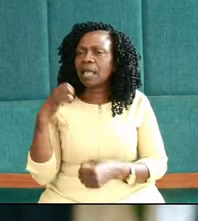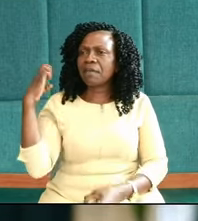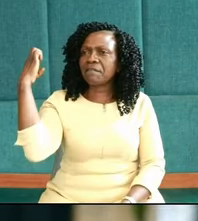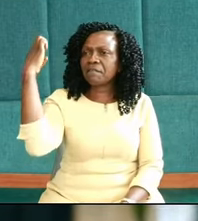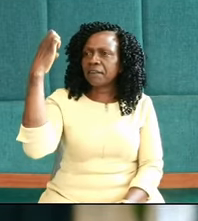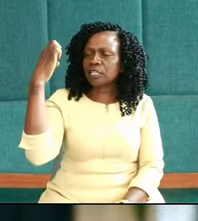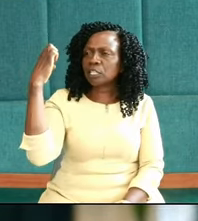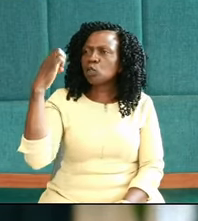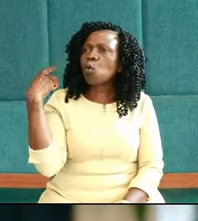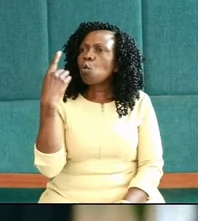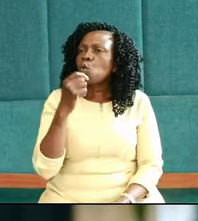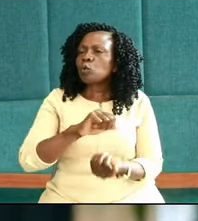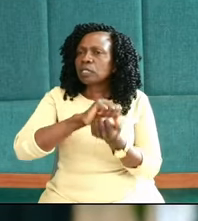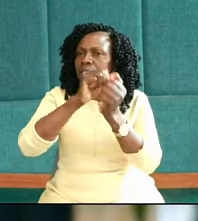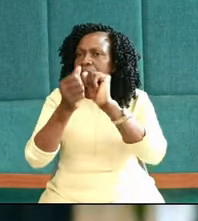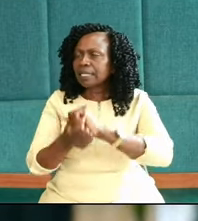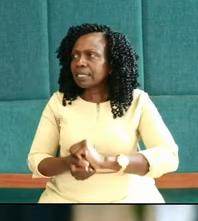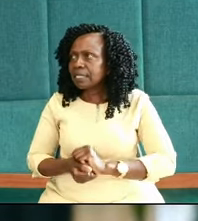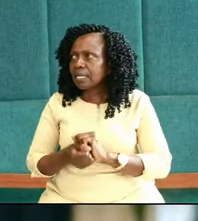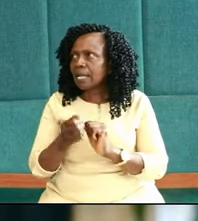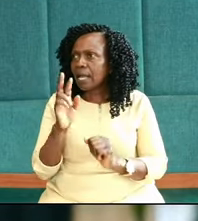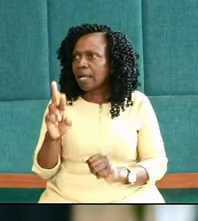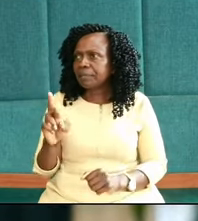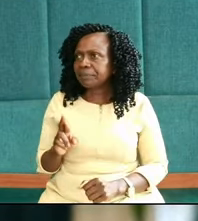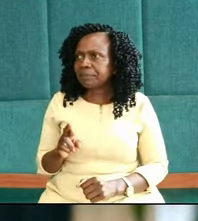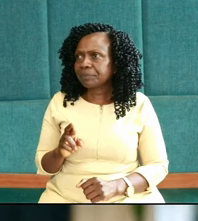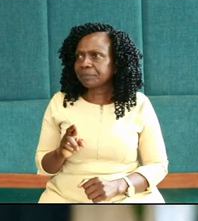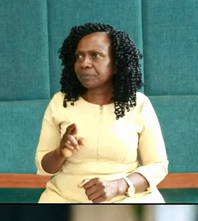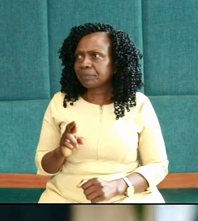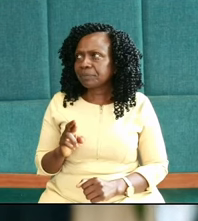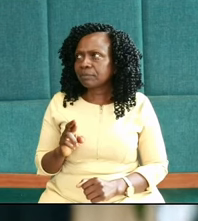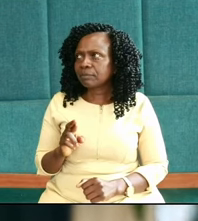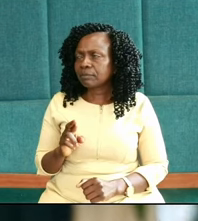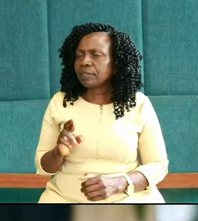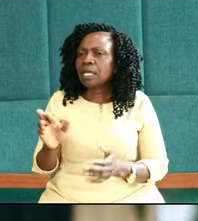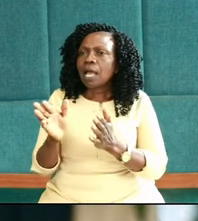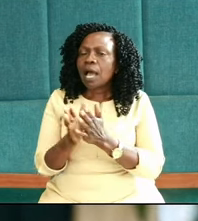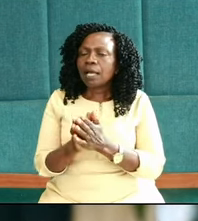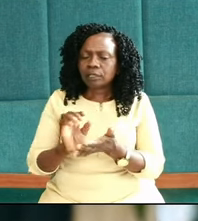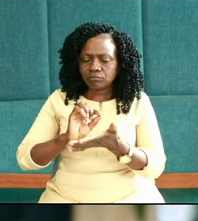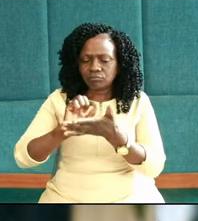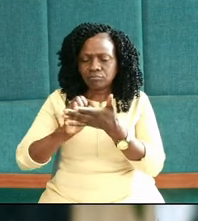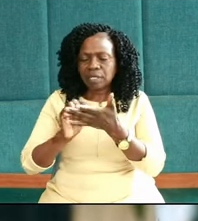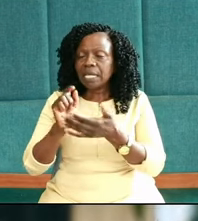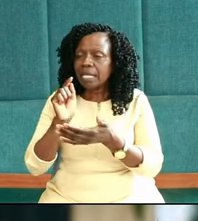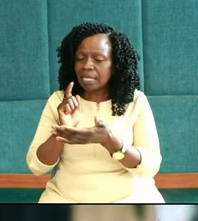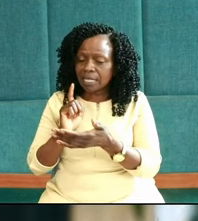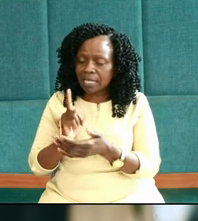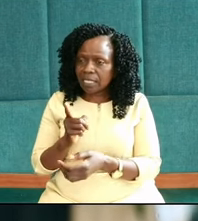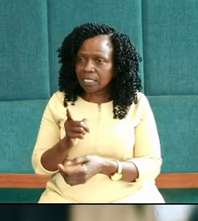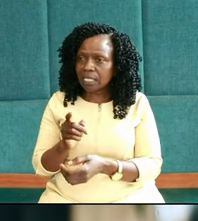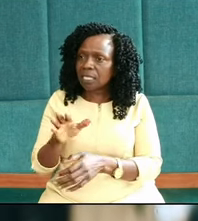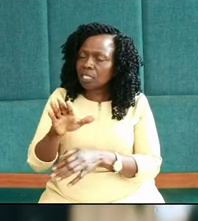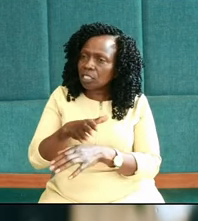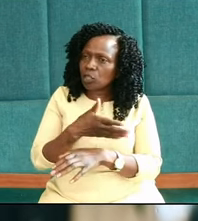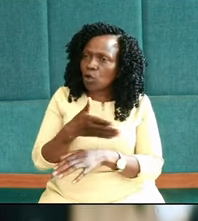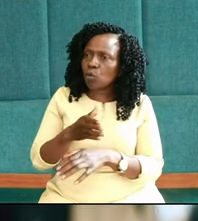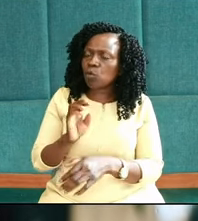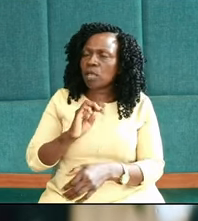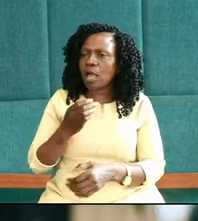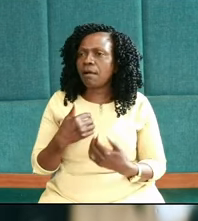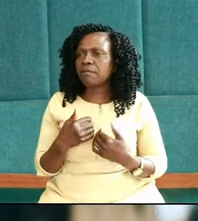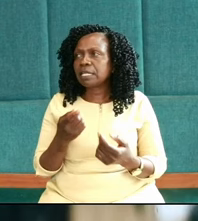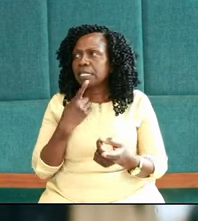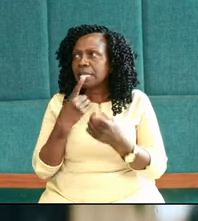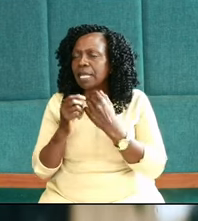evangelist who turned her thinking, and she thought of writing this song in England. And she